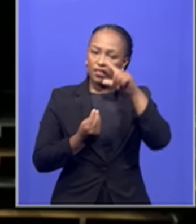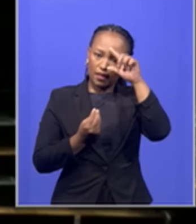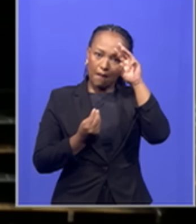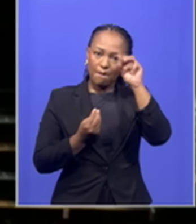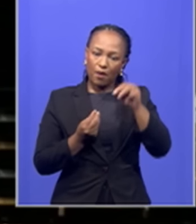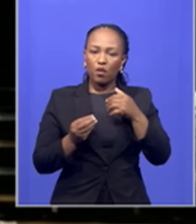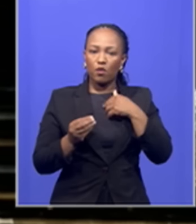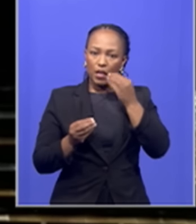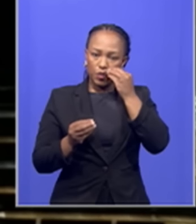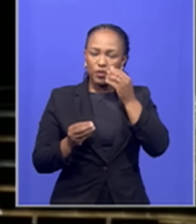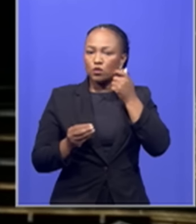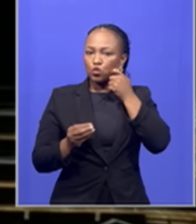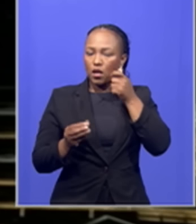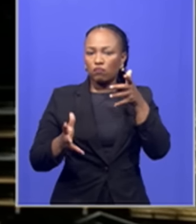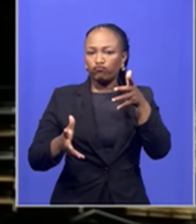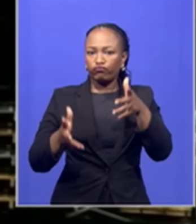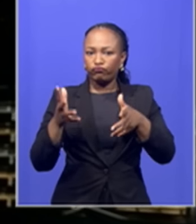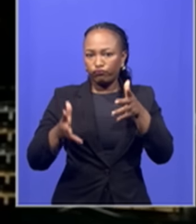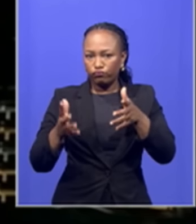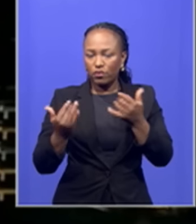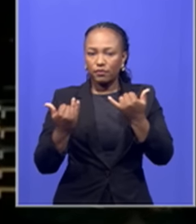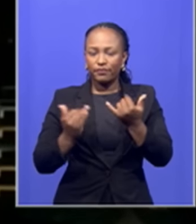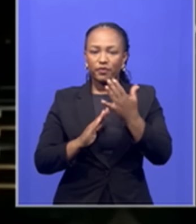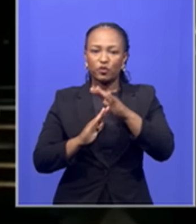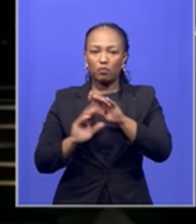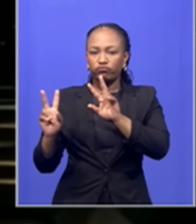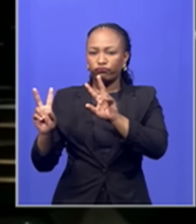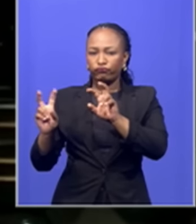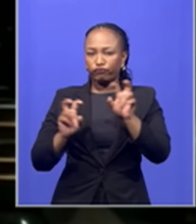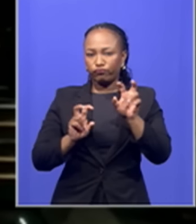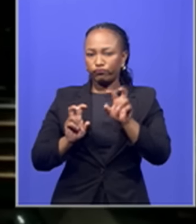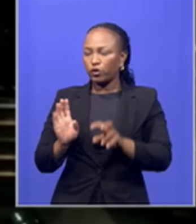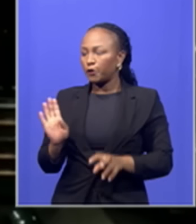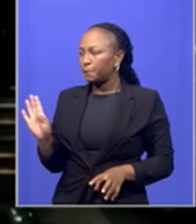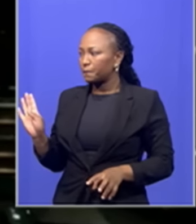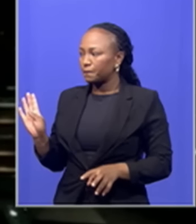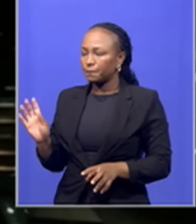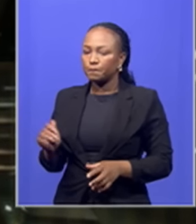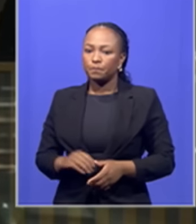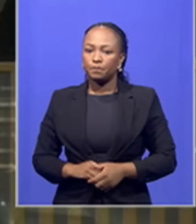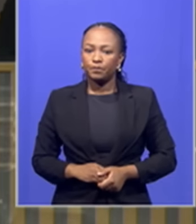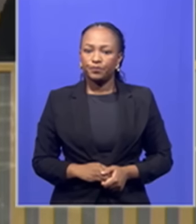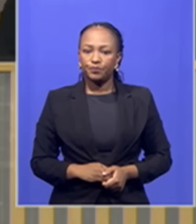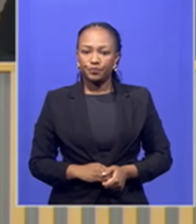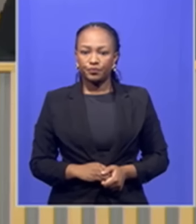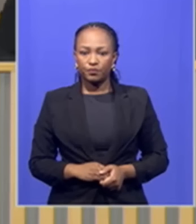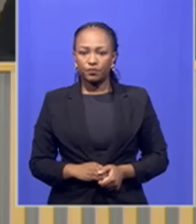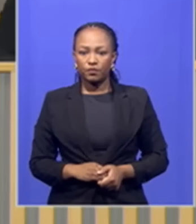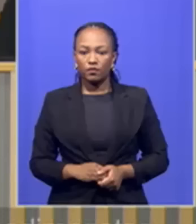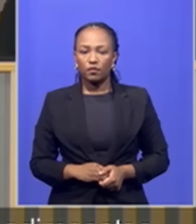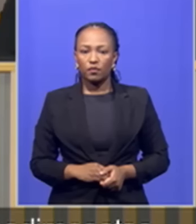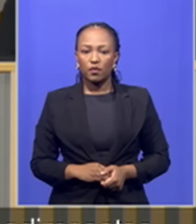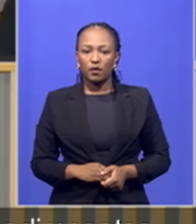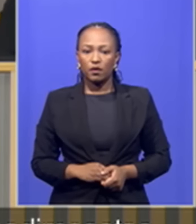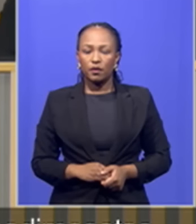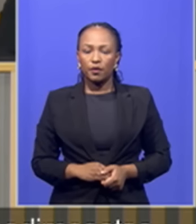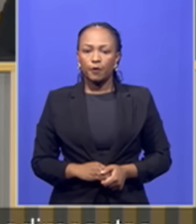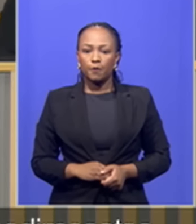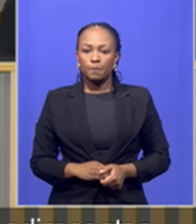kgaso ya dikgang tsa Setswana. A re thube kobo se go le mmogo ka tshedimosetso. The minister asked me